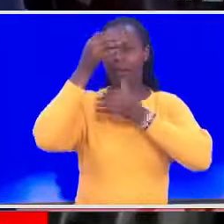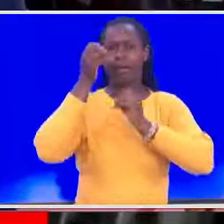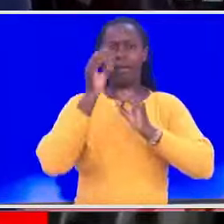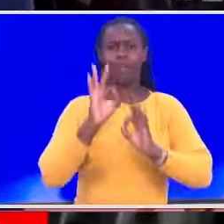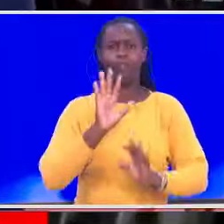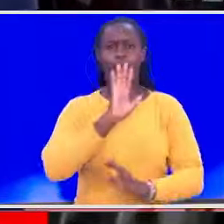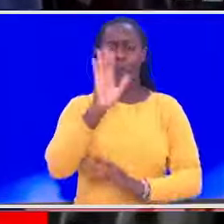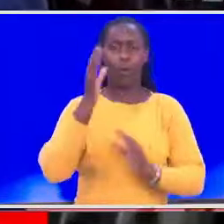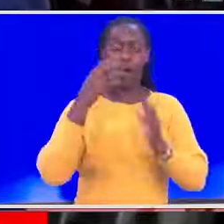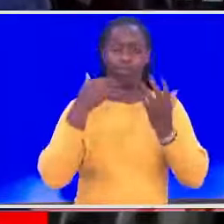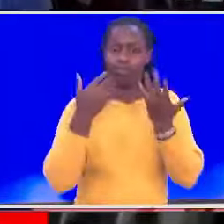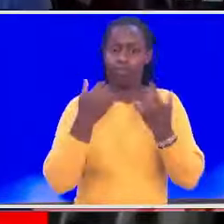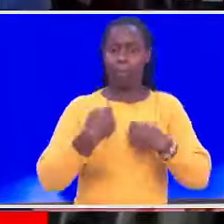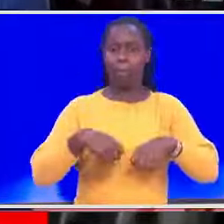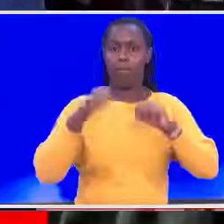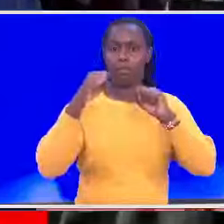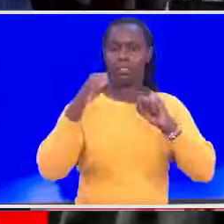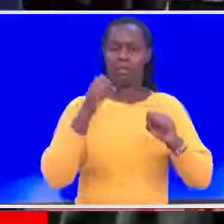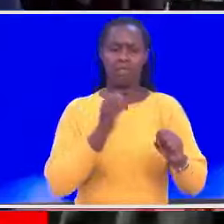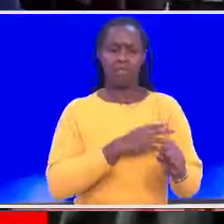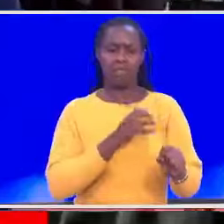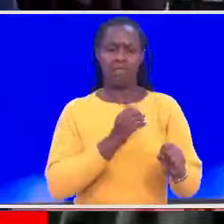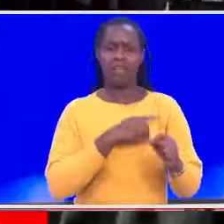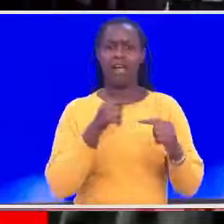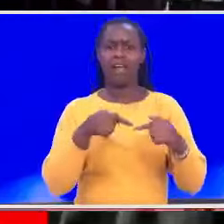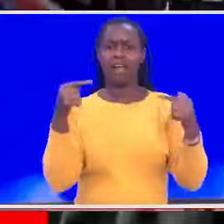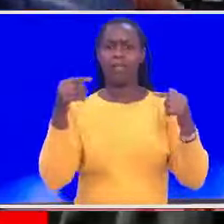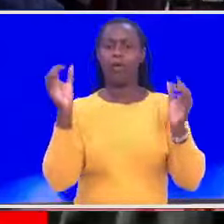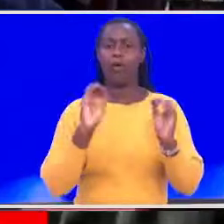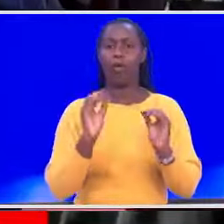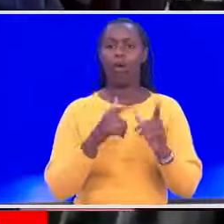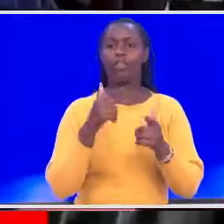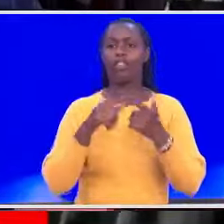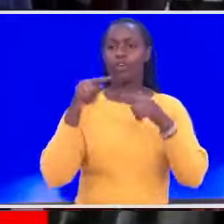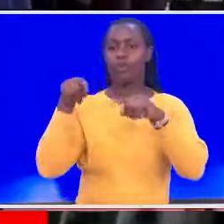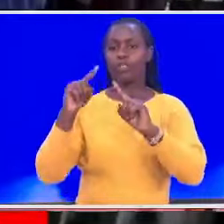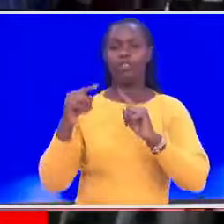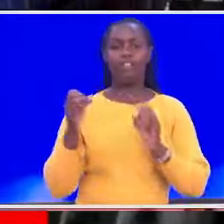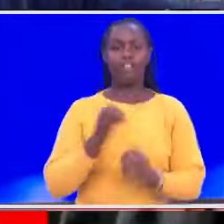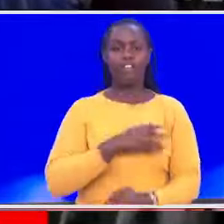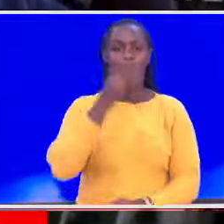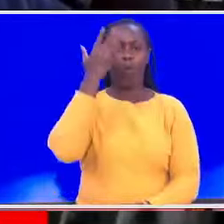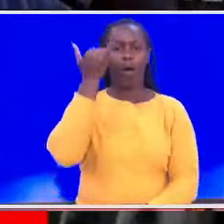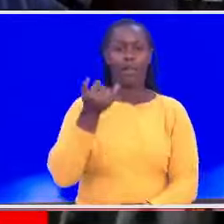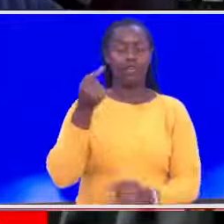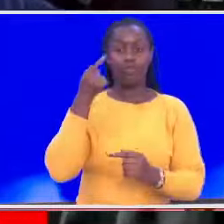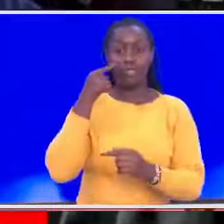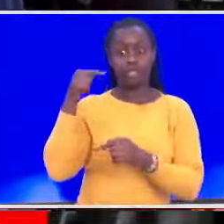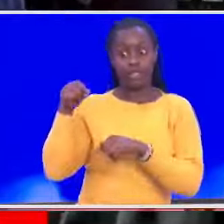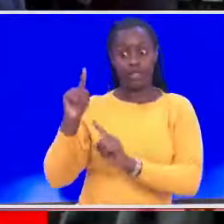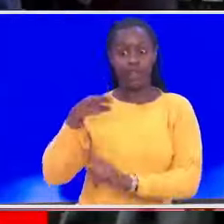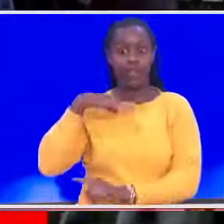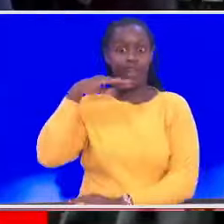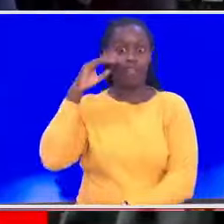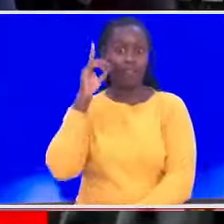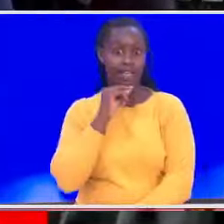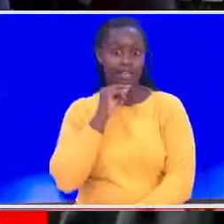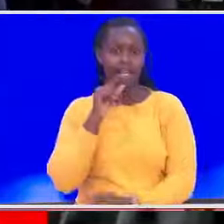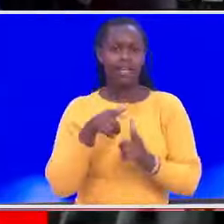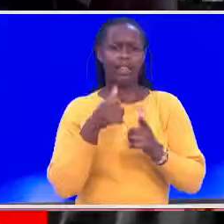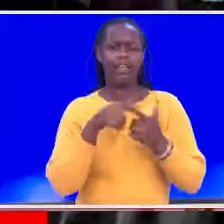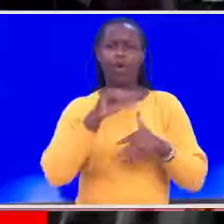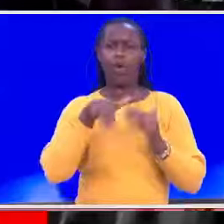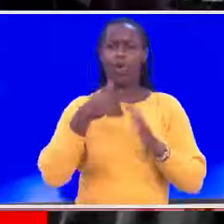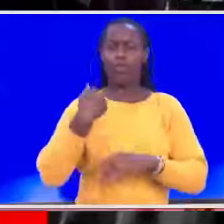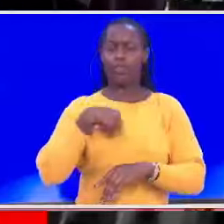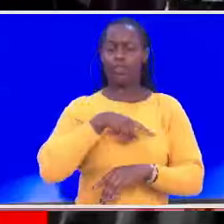anaogopa adui, basi mnaogopa nini? Si yeye amelala hapa, na sisi wote tutalala hapa. Usipende maisha yako